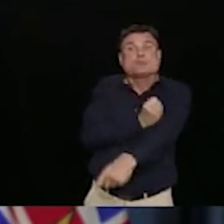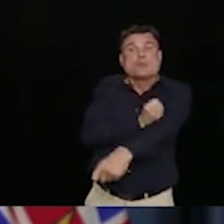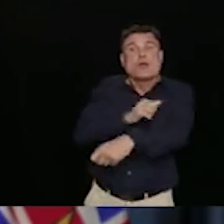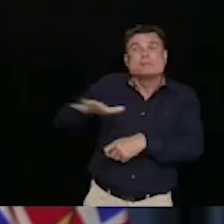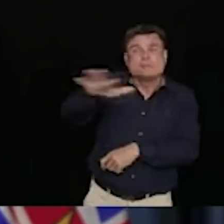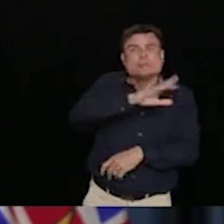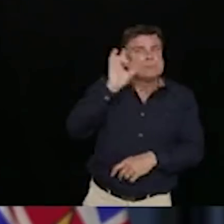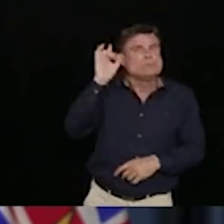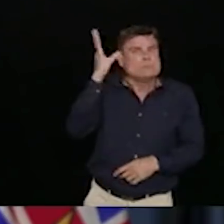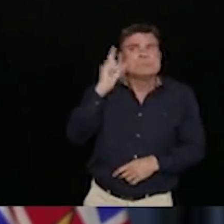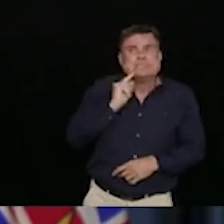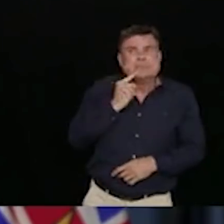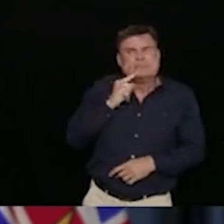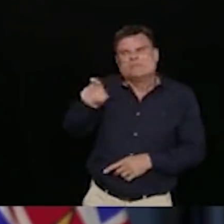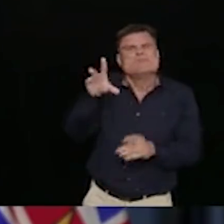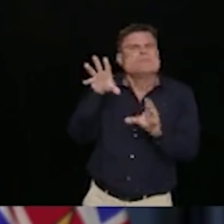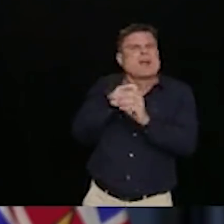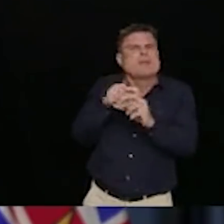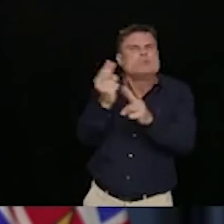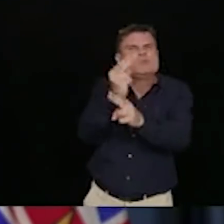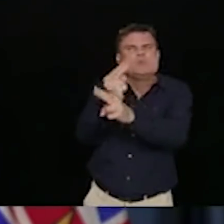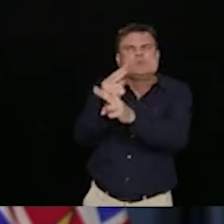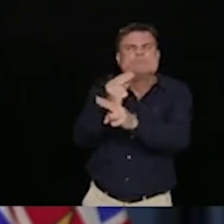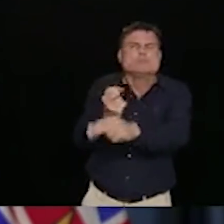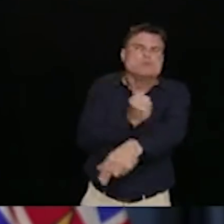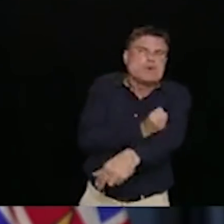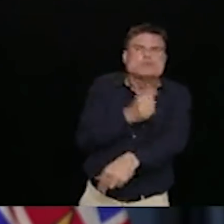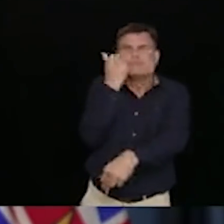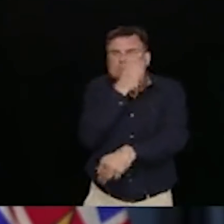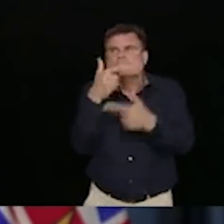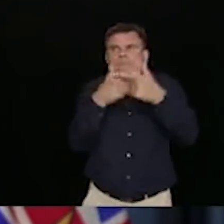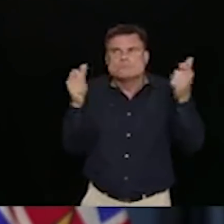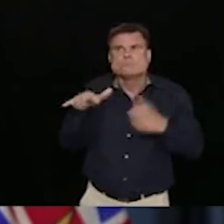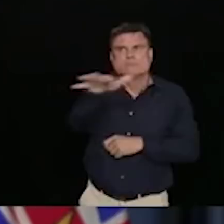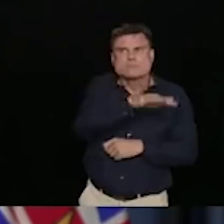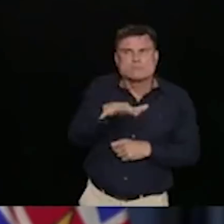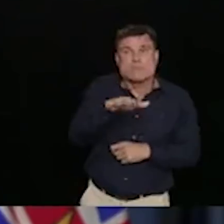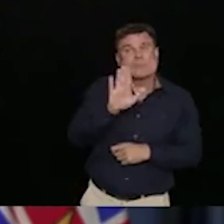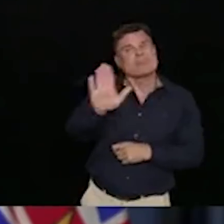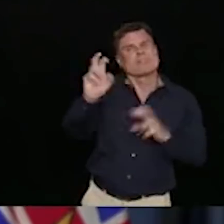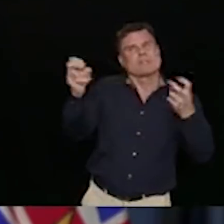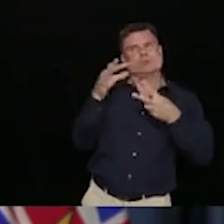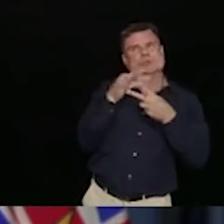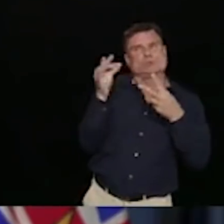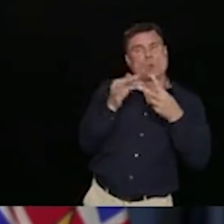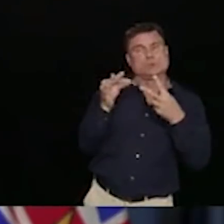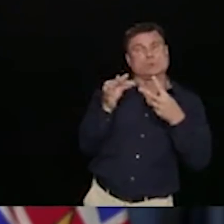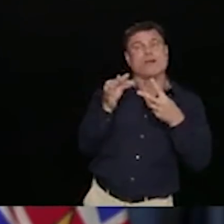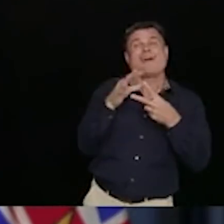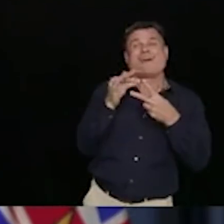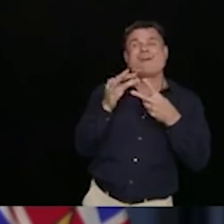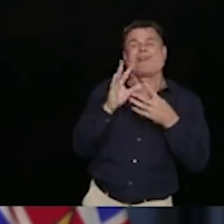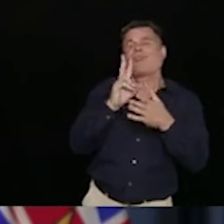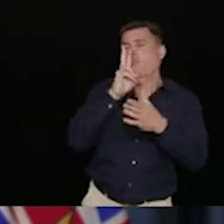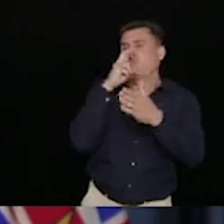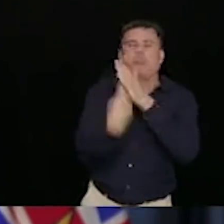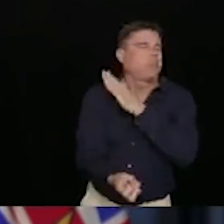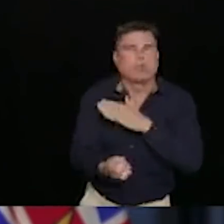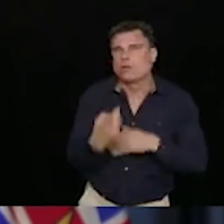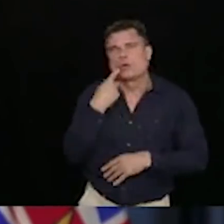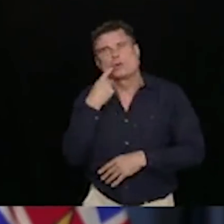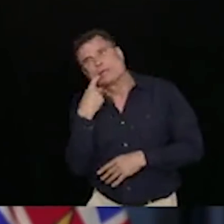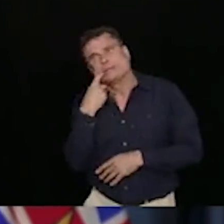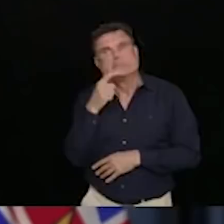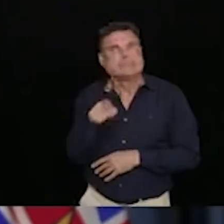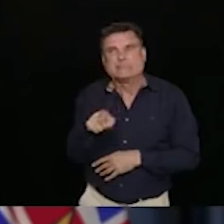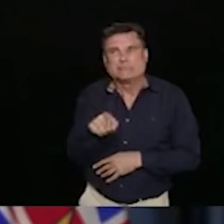using drugs. Those are choices initially, and then they become dependencies. So once people make those choices, they no longer are in a position